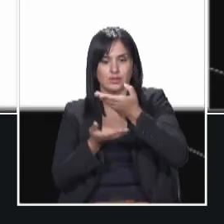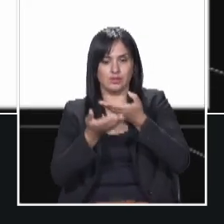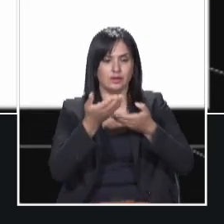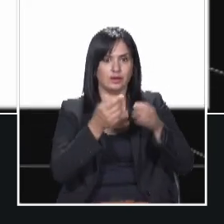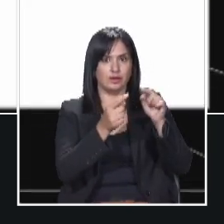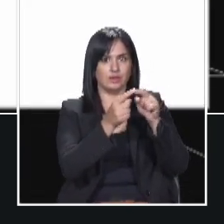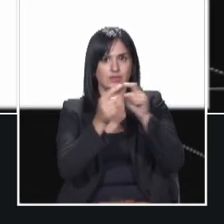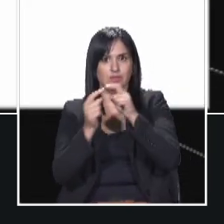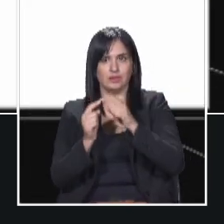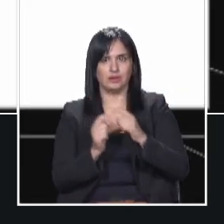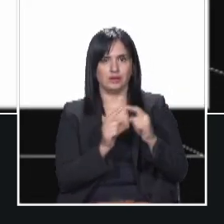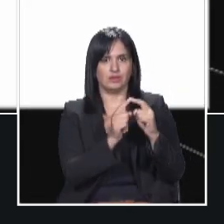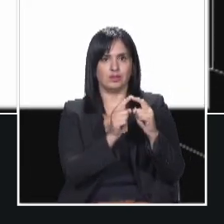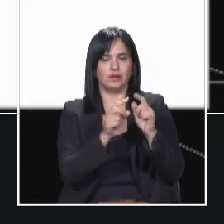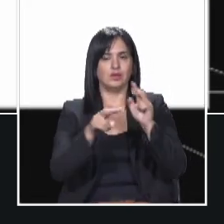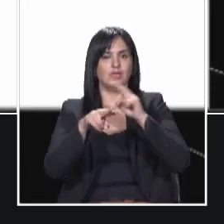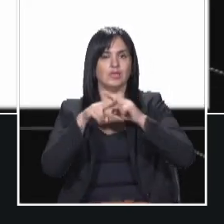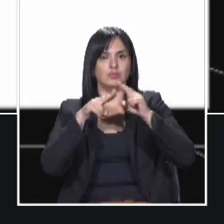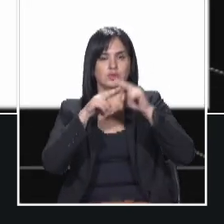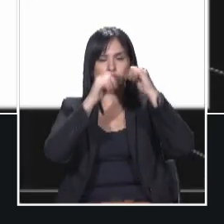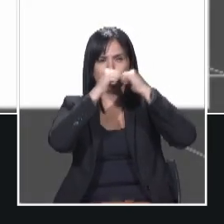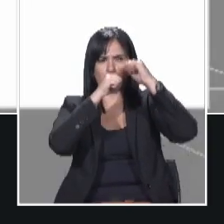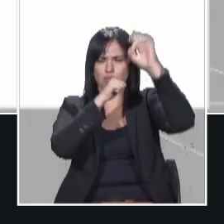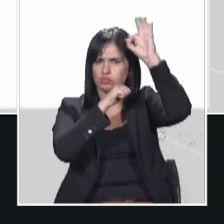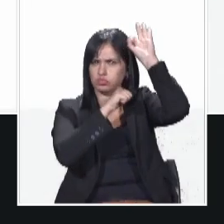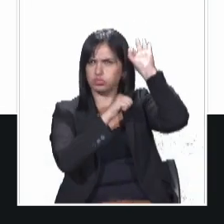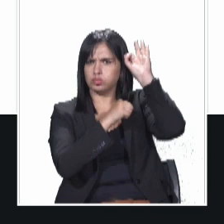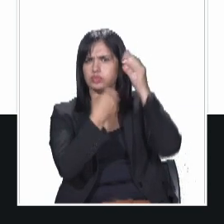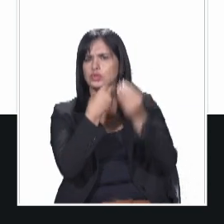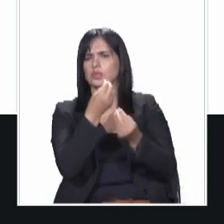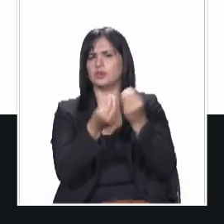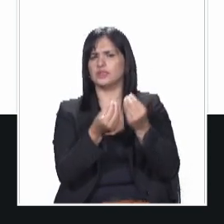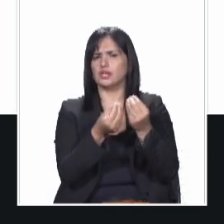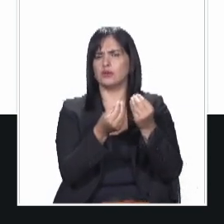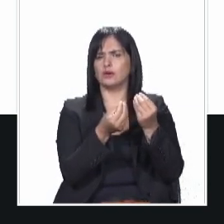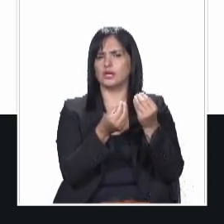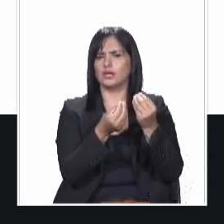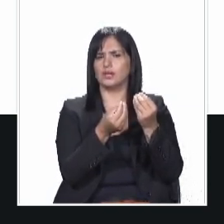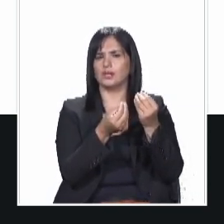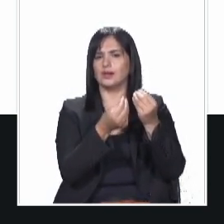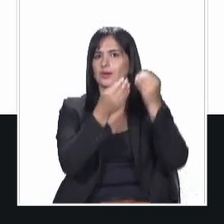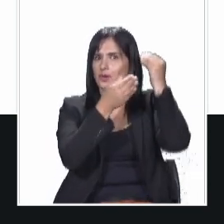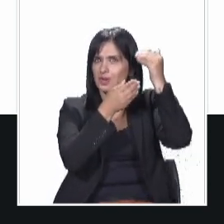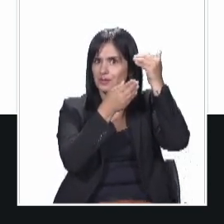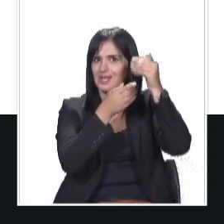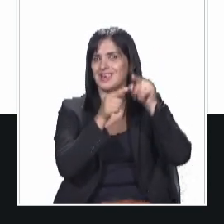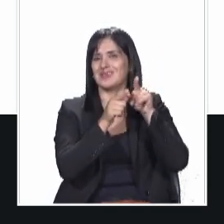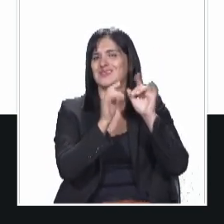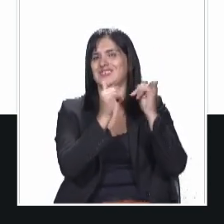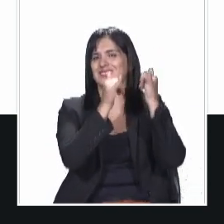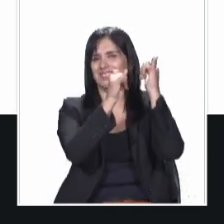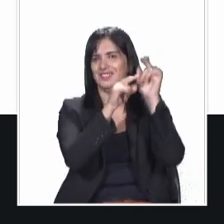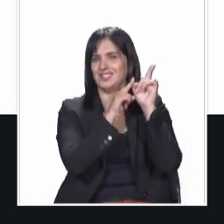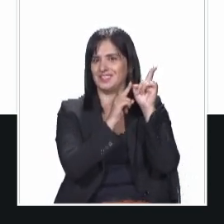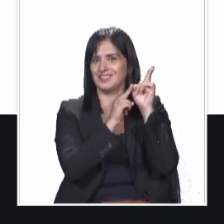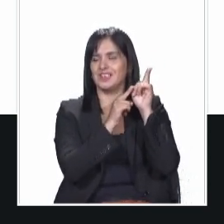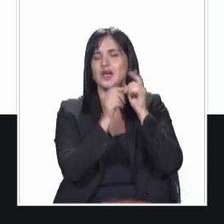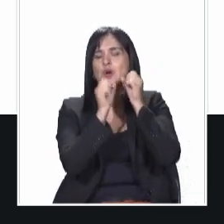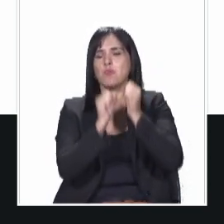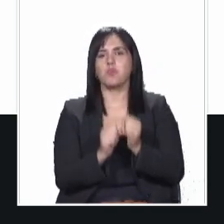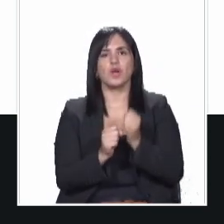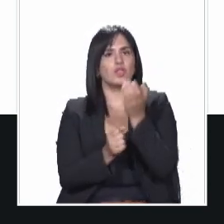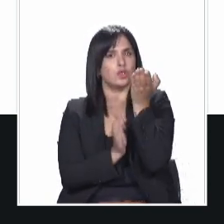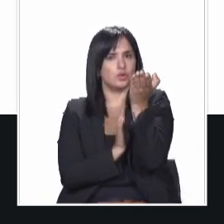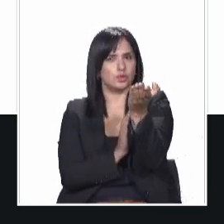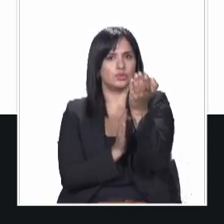and now what about neural function? And this is where the fun really begins. Yes? Can you design these neurons and can you make